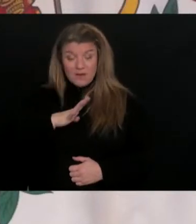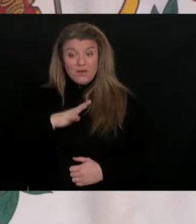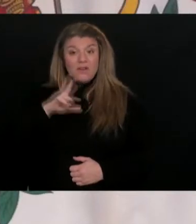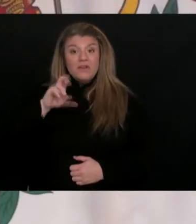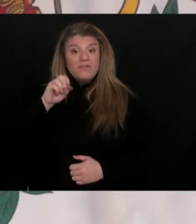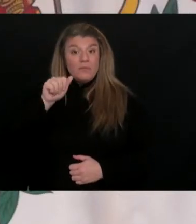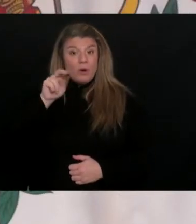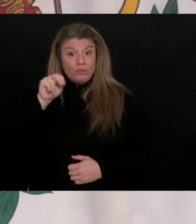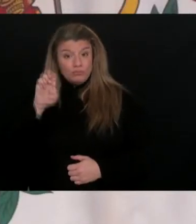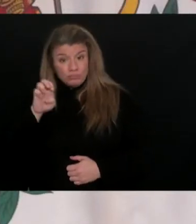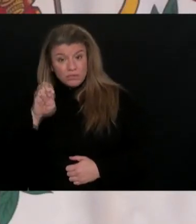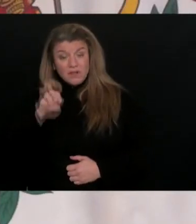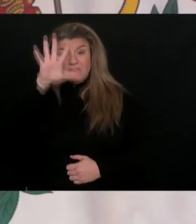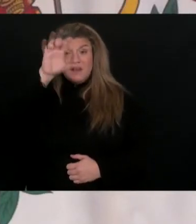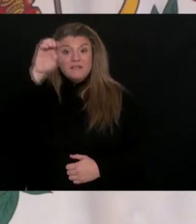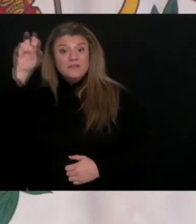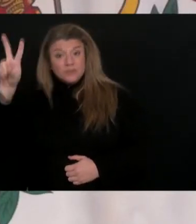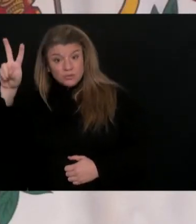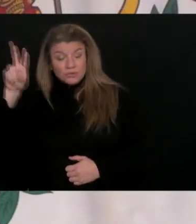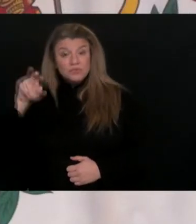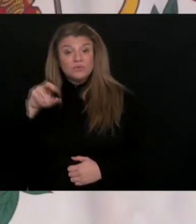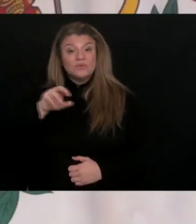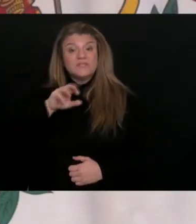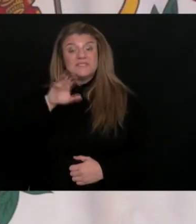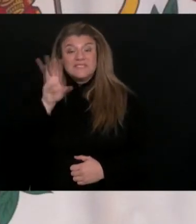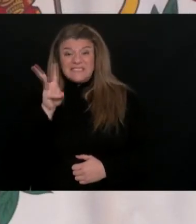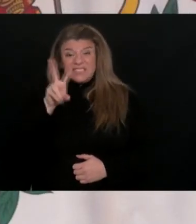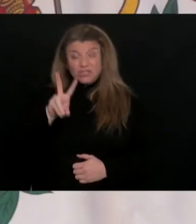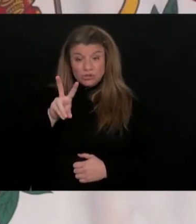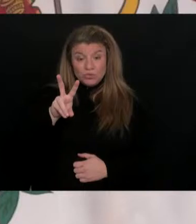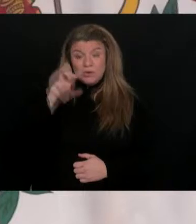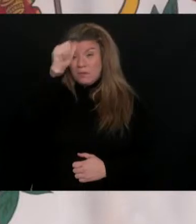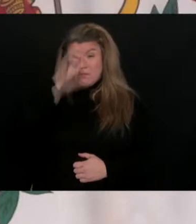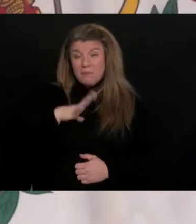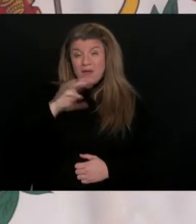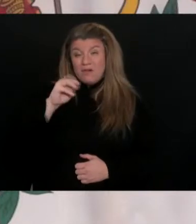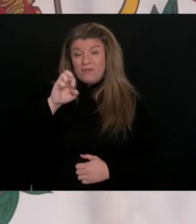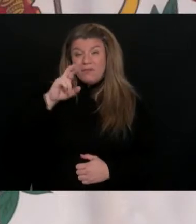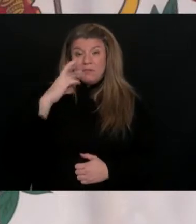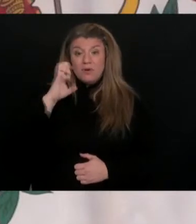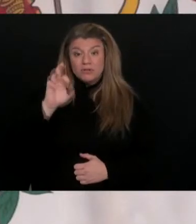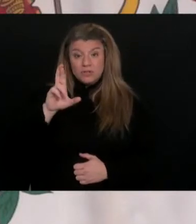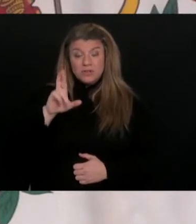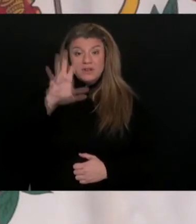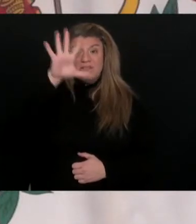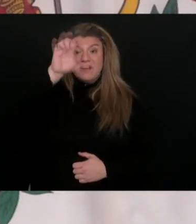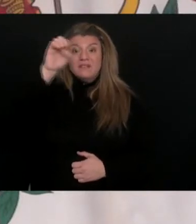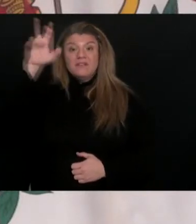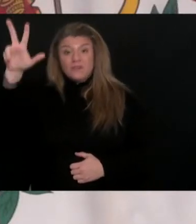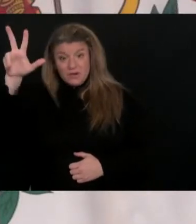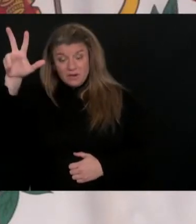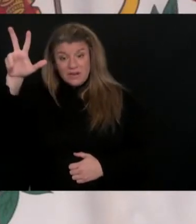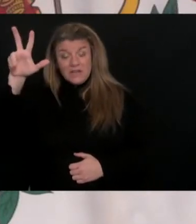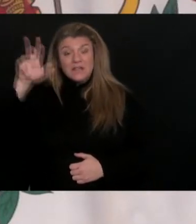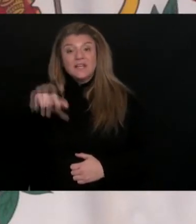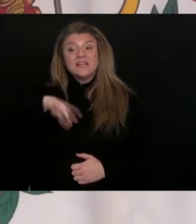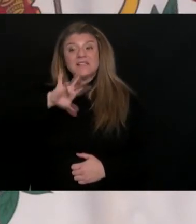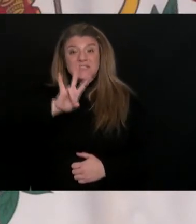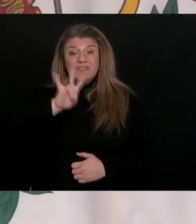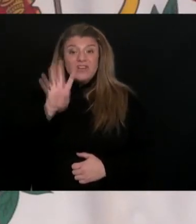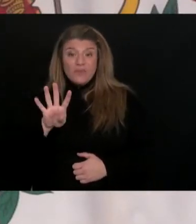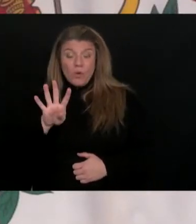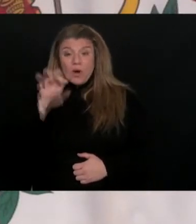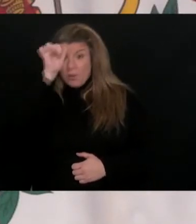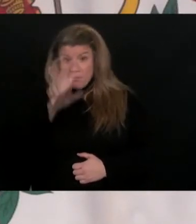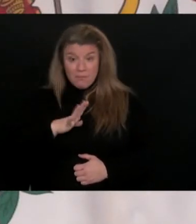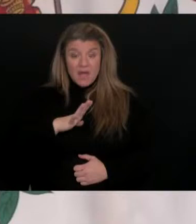Roane County. The 5,002nd death, a 62-year-old male from Mercer County. The 5,003rd death, a